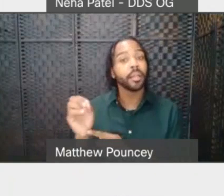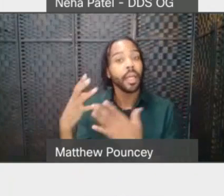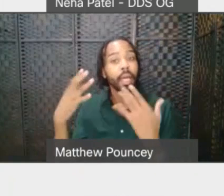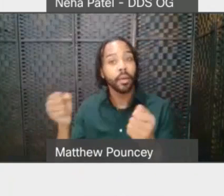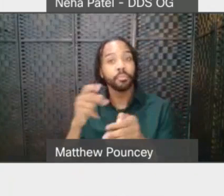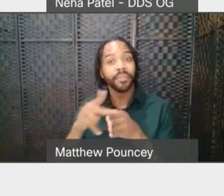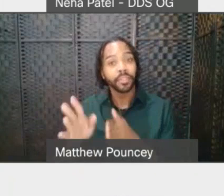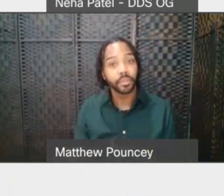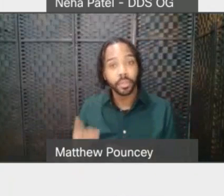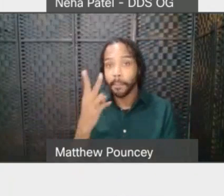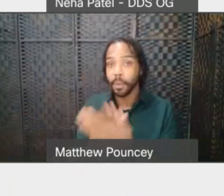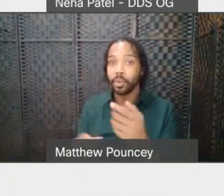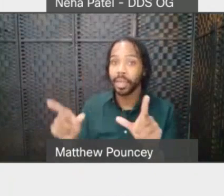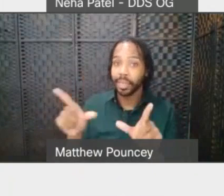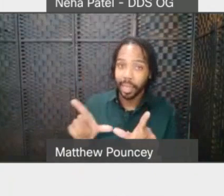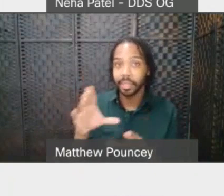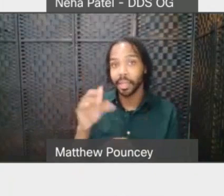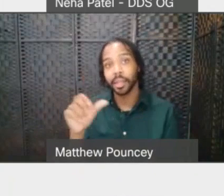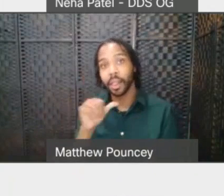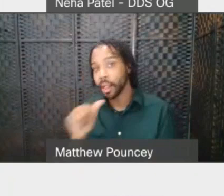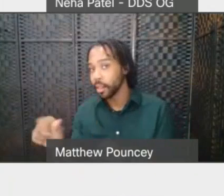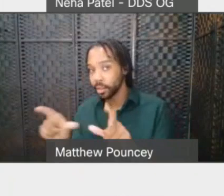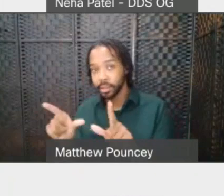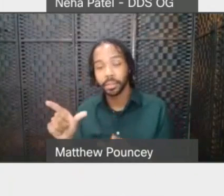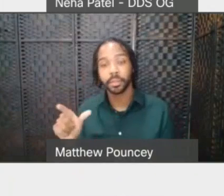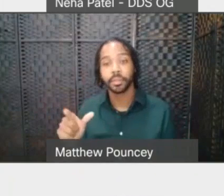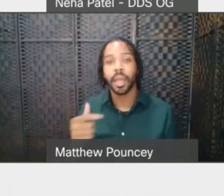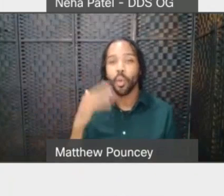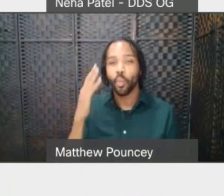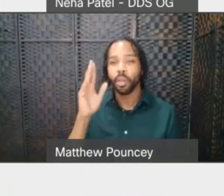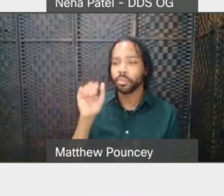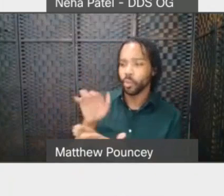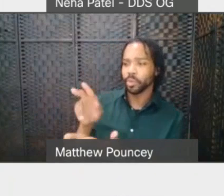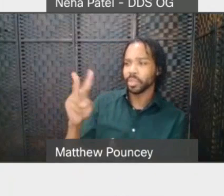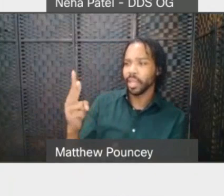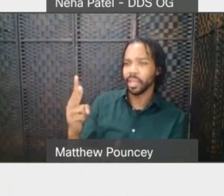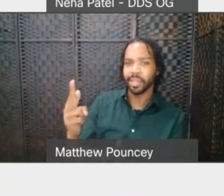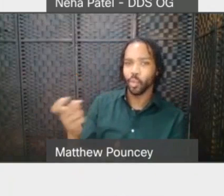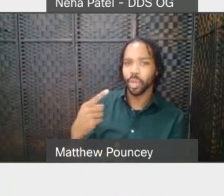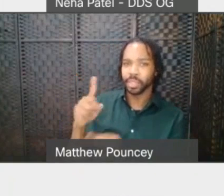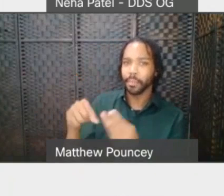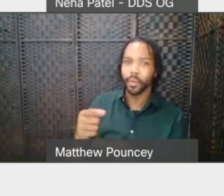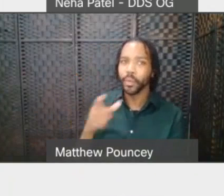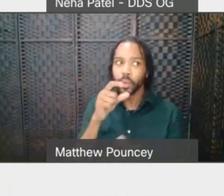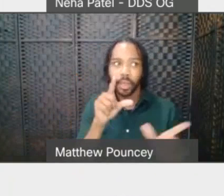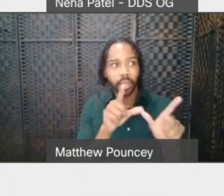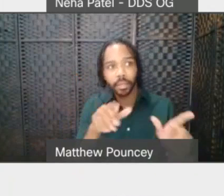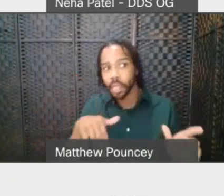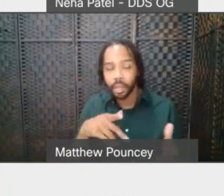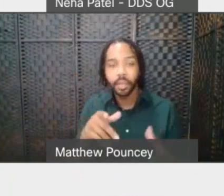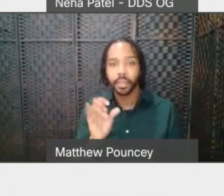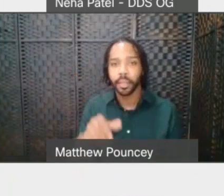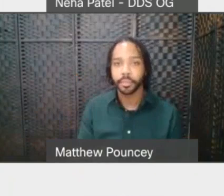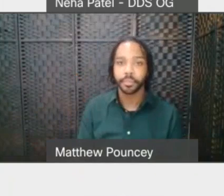licensed and unlicensed. I'm going to get to the second question about how would you know people who aren't licensed.